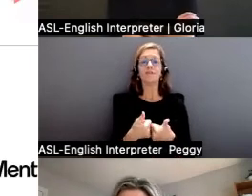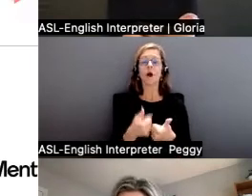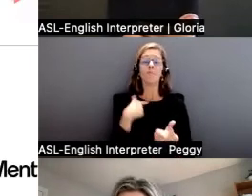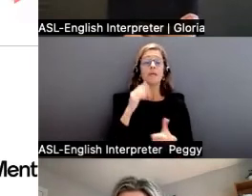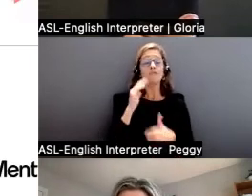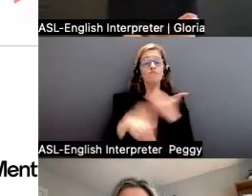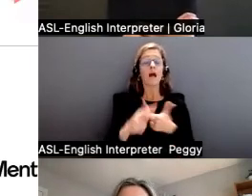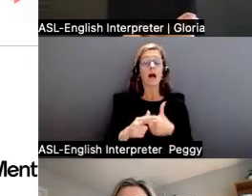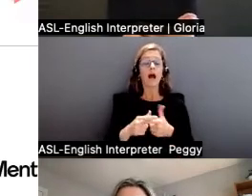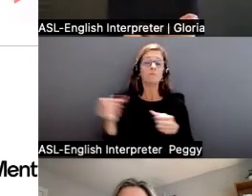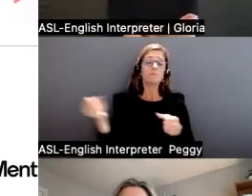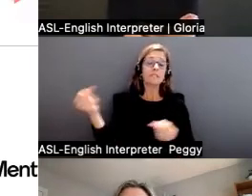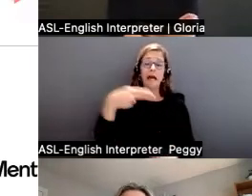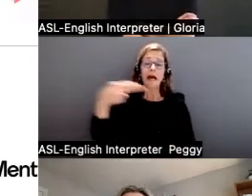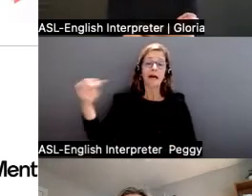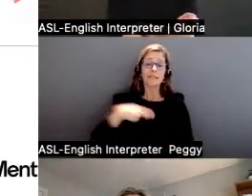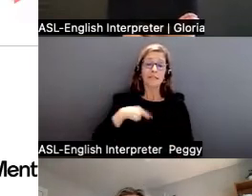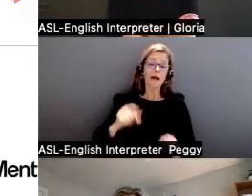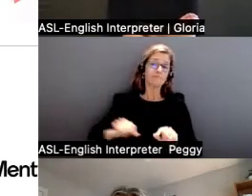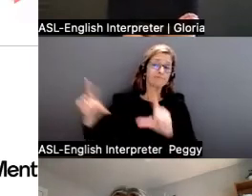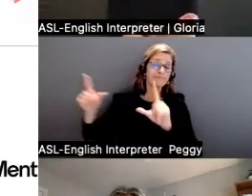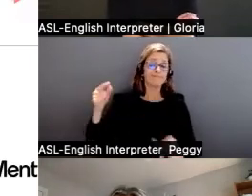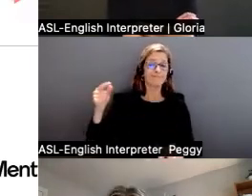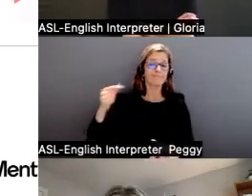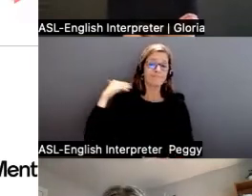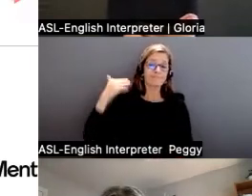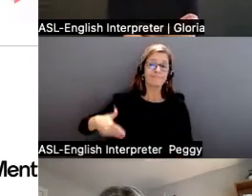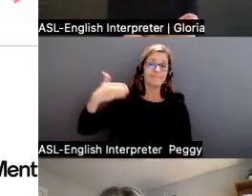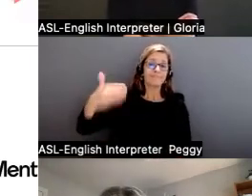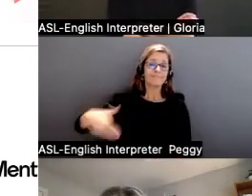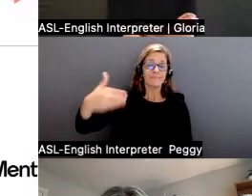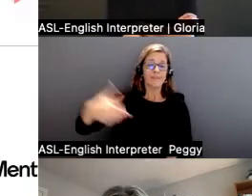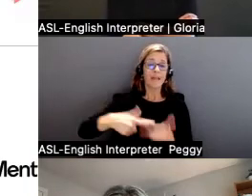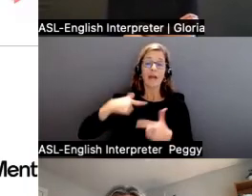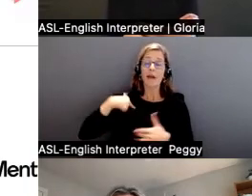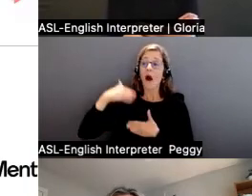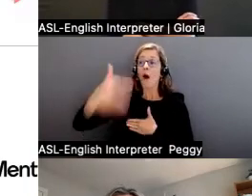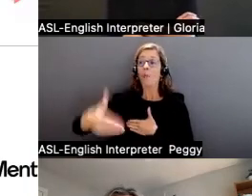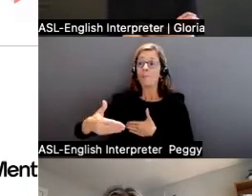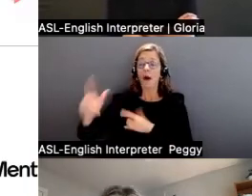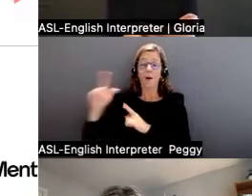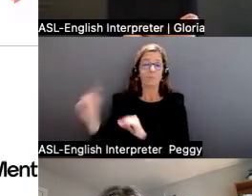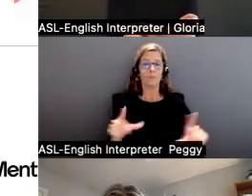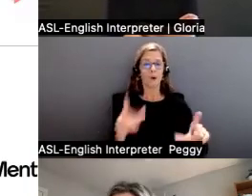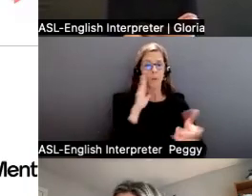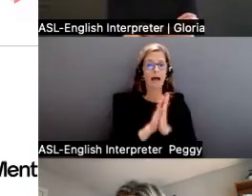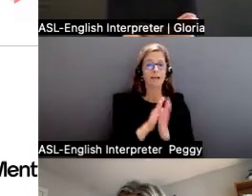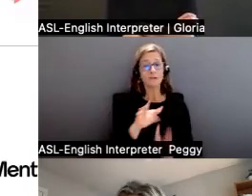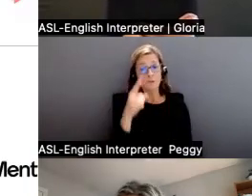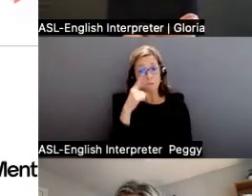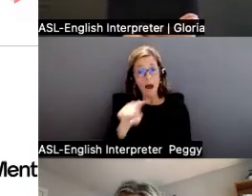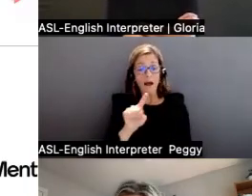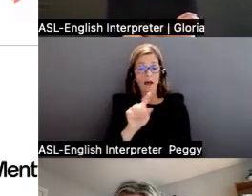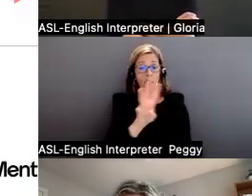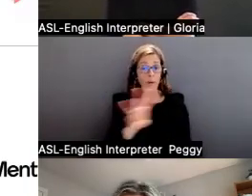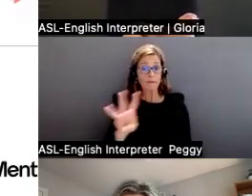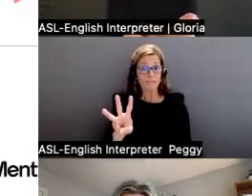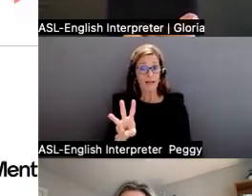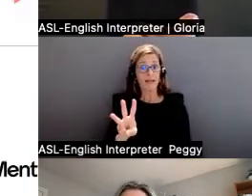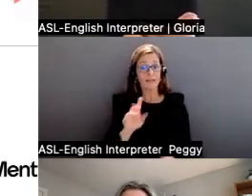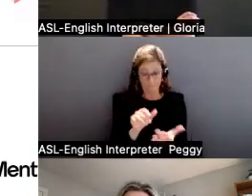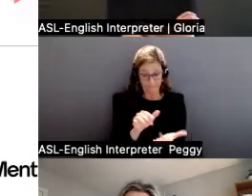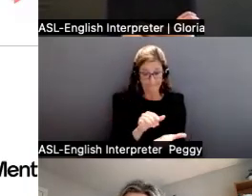this Mentimeter, where I can ask you to go to our website, put in a code, similar idea as in